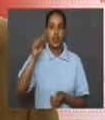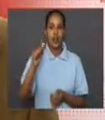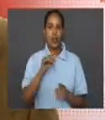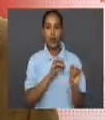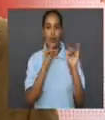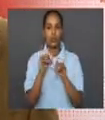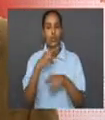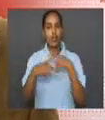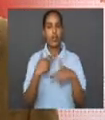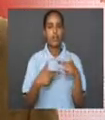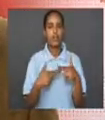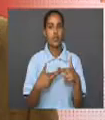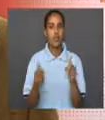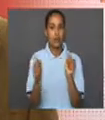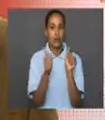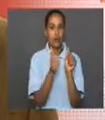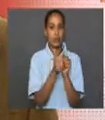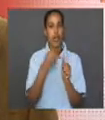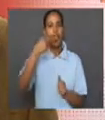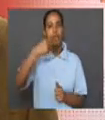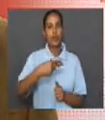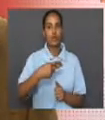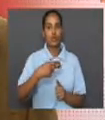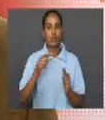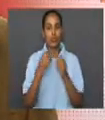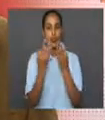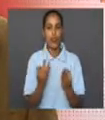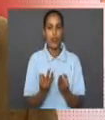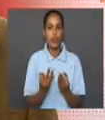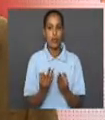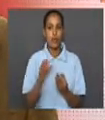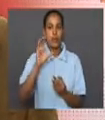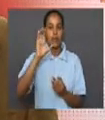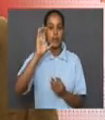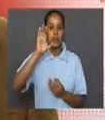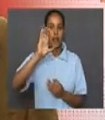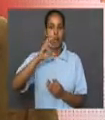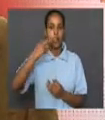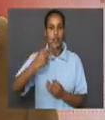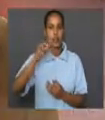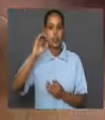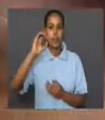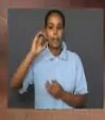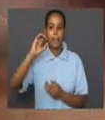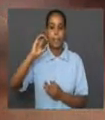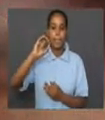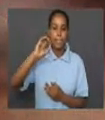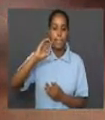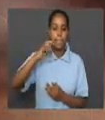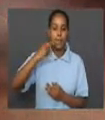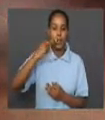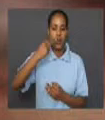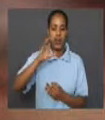Calcium also reacts with hydrogen to form calcium hydride, which is